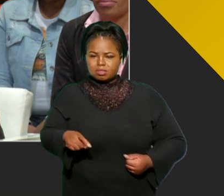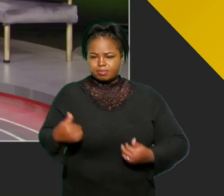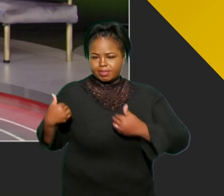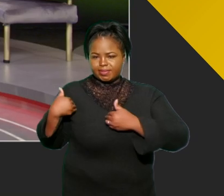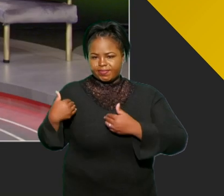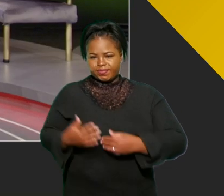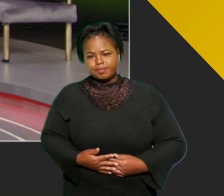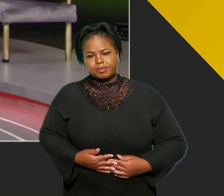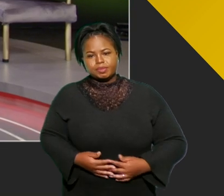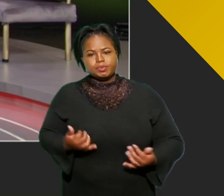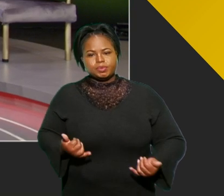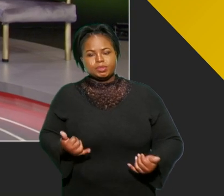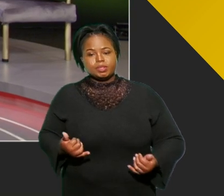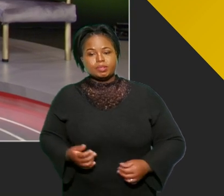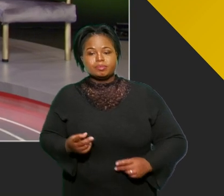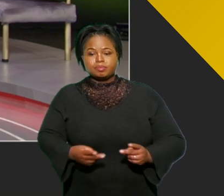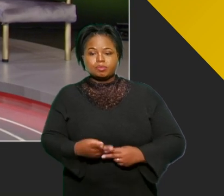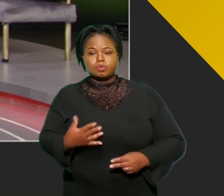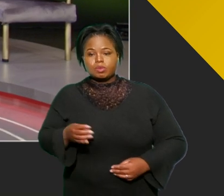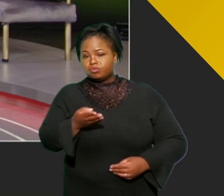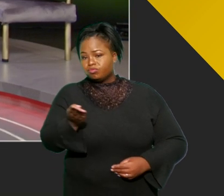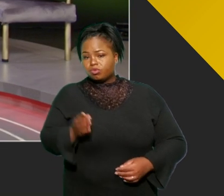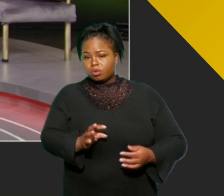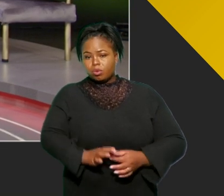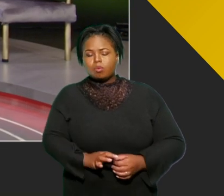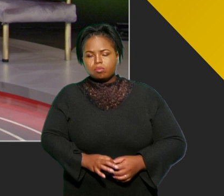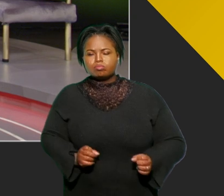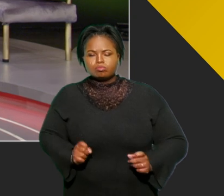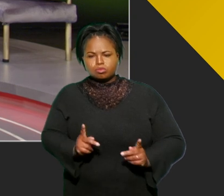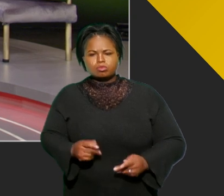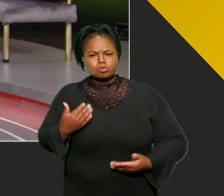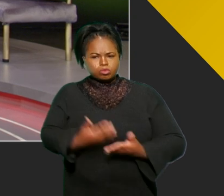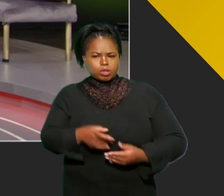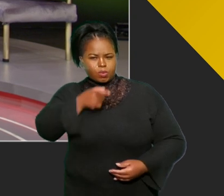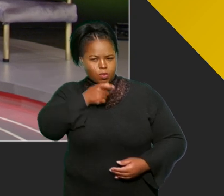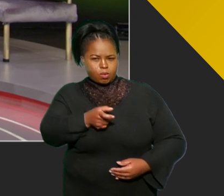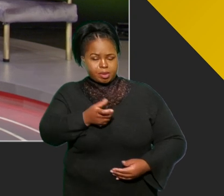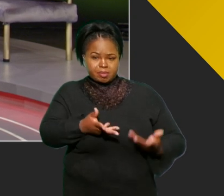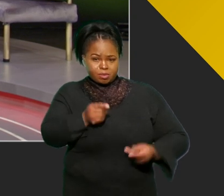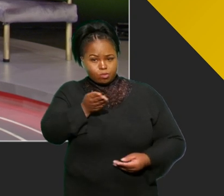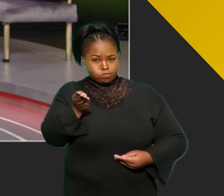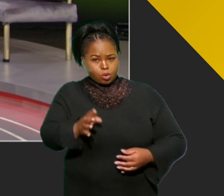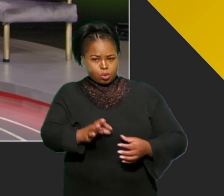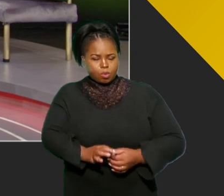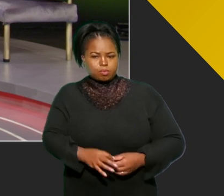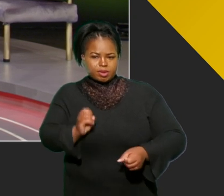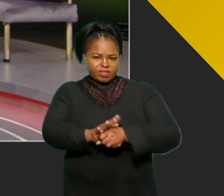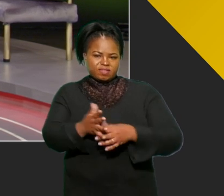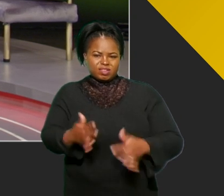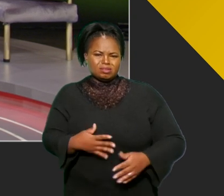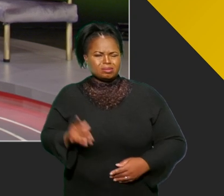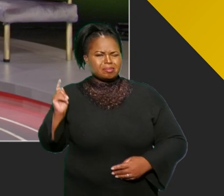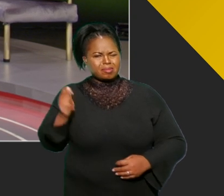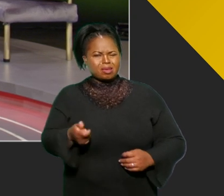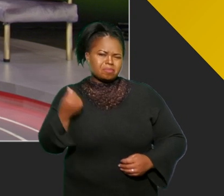So on today's topic is funa ukuthi wena njengoba uhlele ekhaya ukuthi uzinike ithuba ukuthi uphawule mhlawumbe uhlele endlini and you have been affected. You are paying a